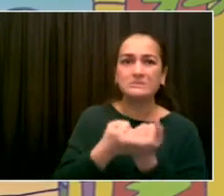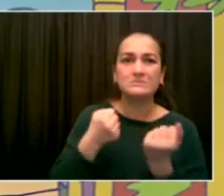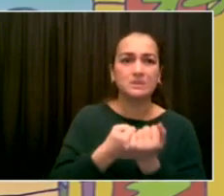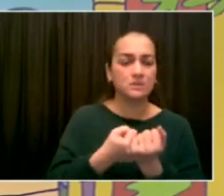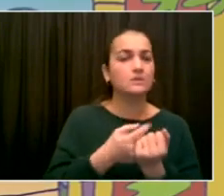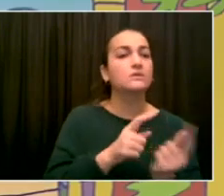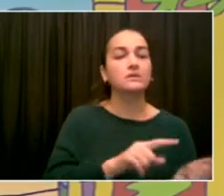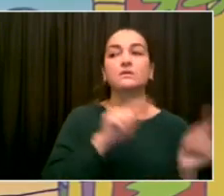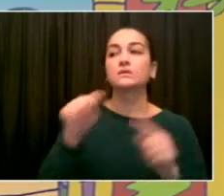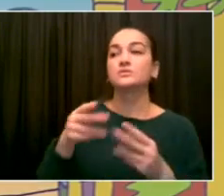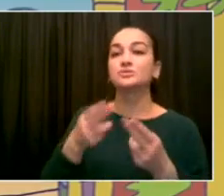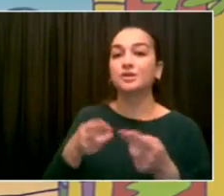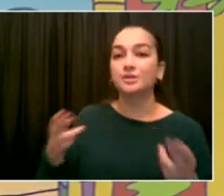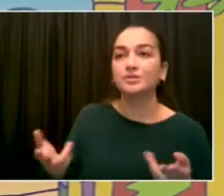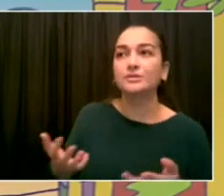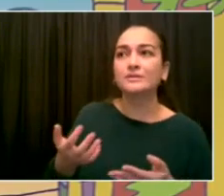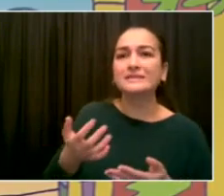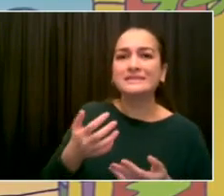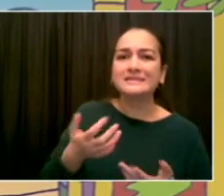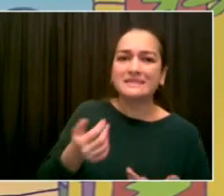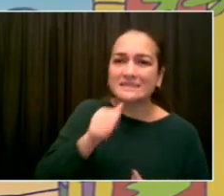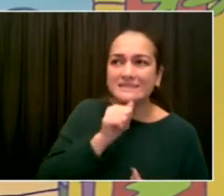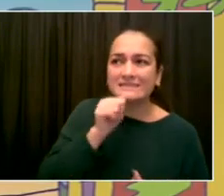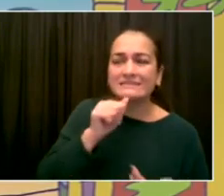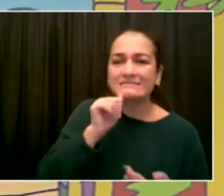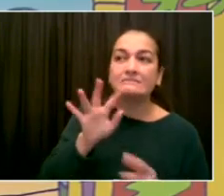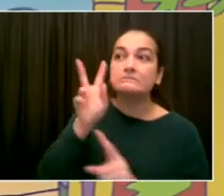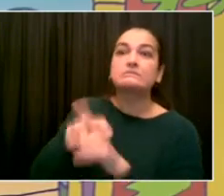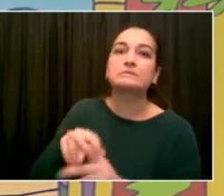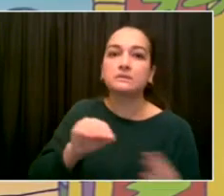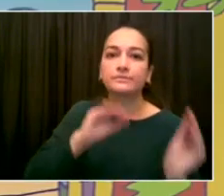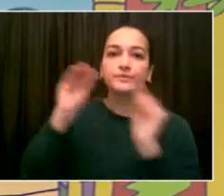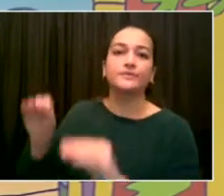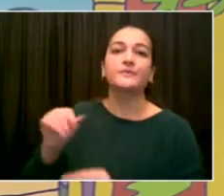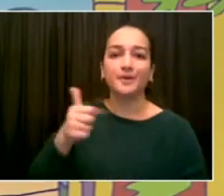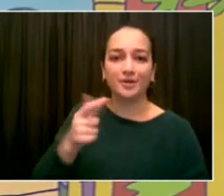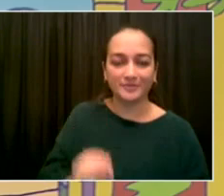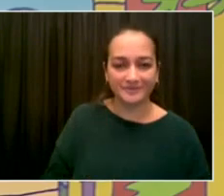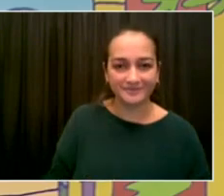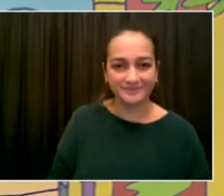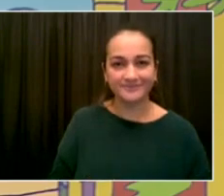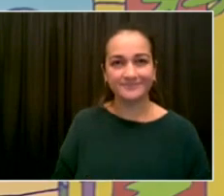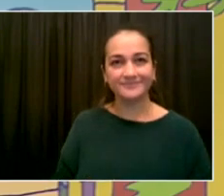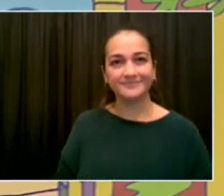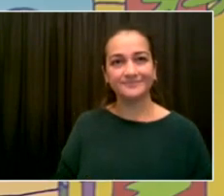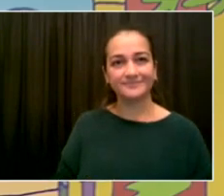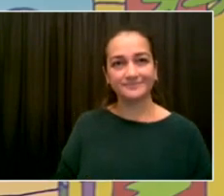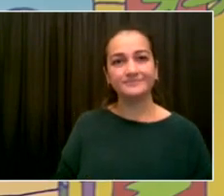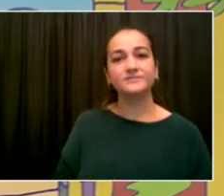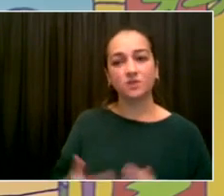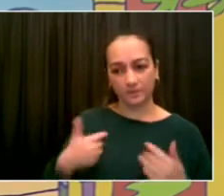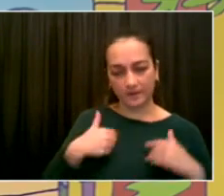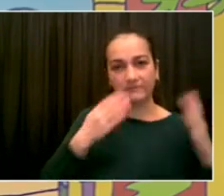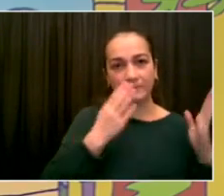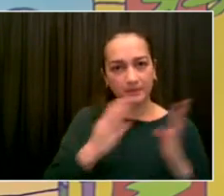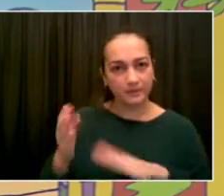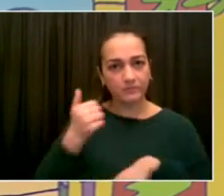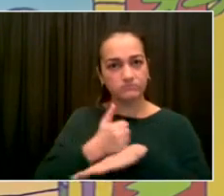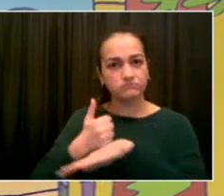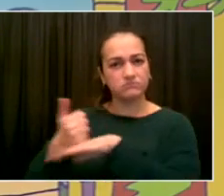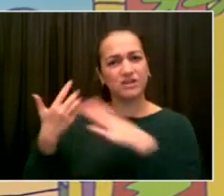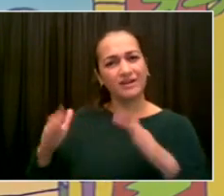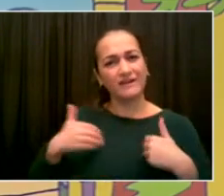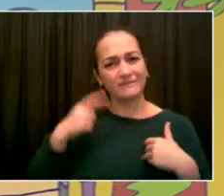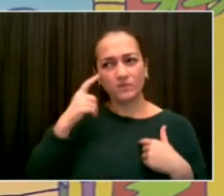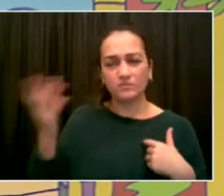investments are constant. But at the same time, we need a place that if someone, God forbid, you know, their situation is such that they don't have a place to live, we